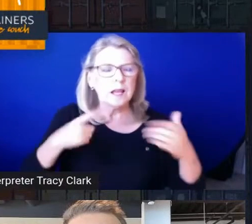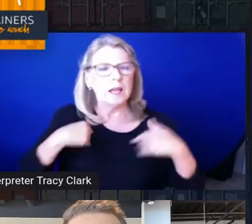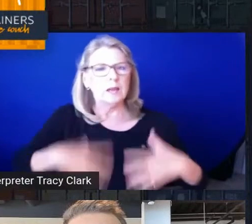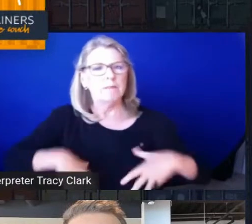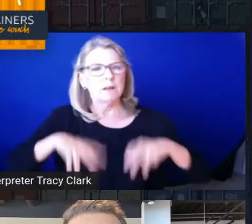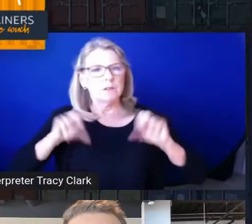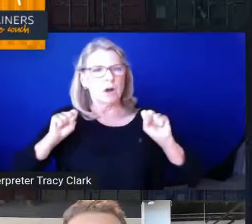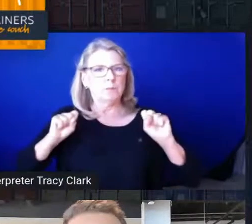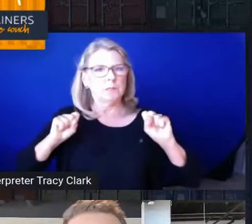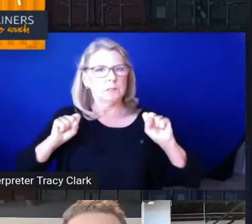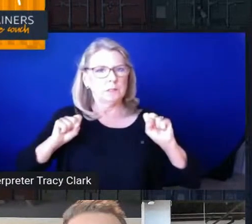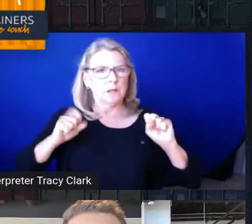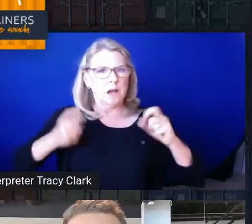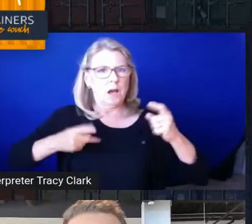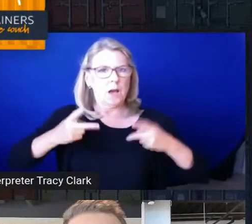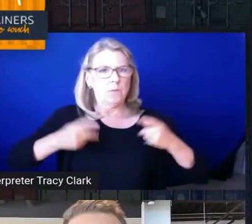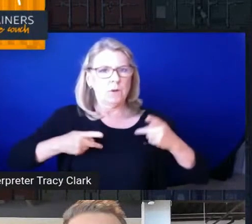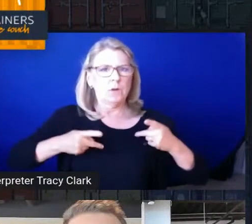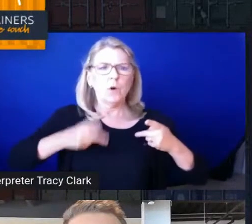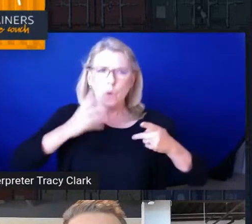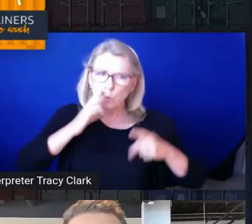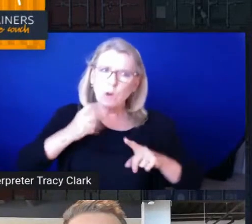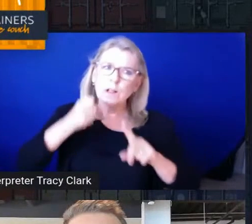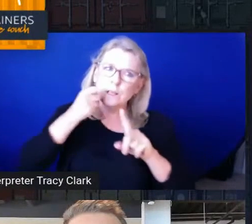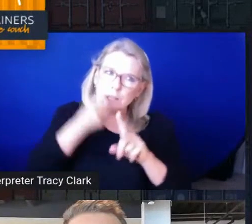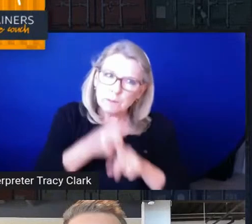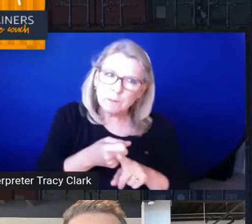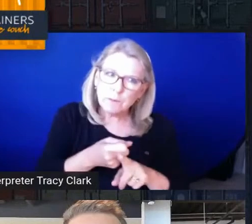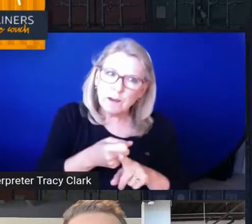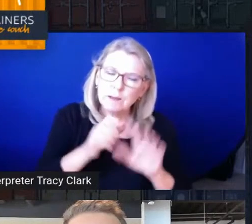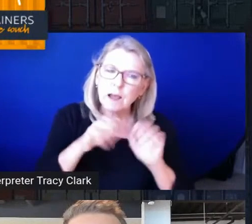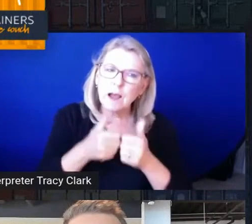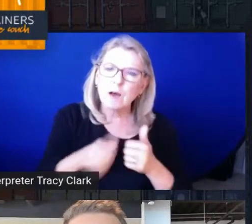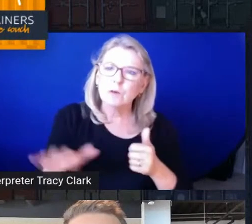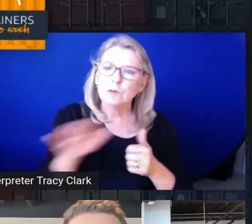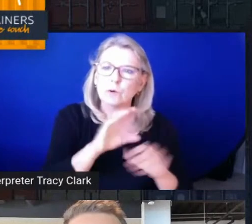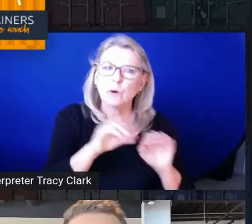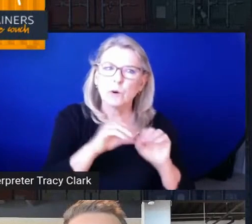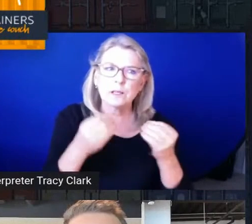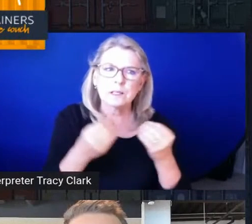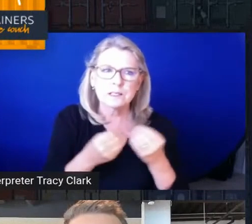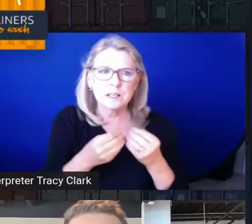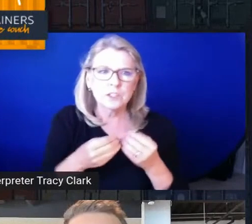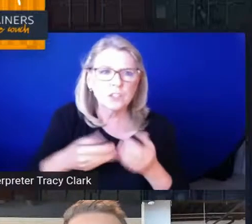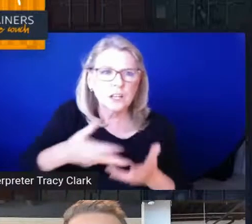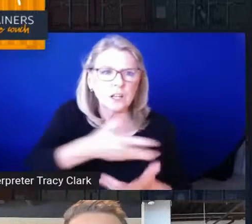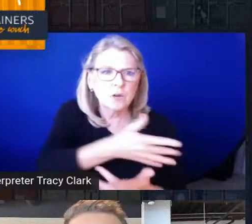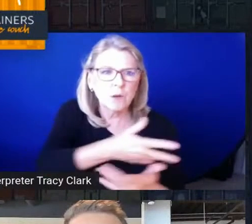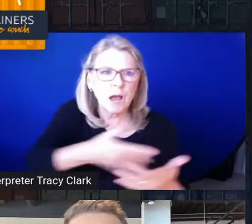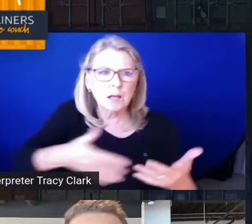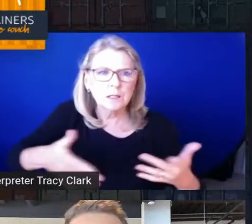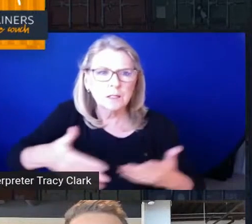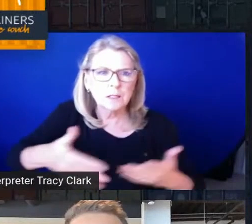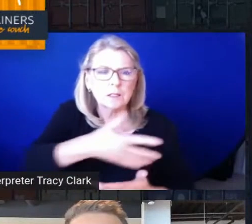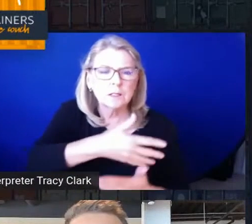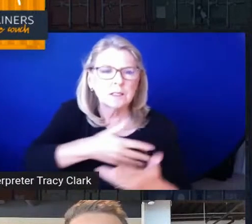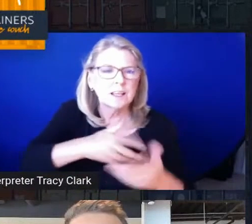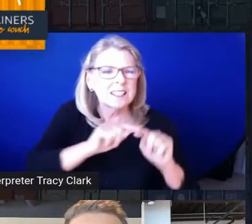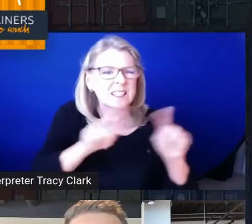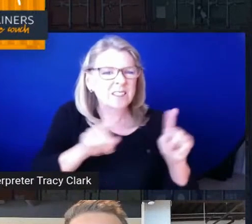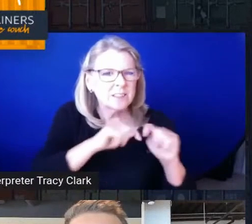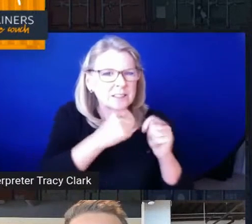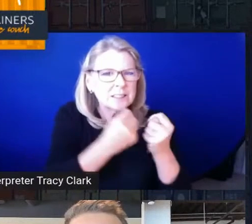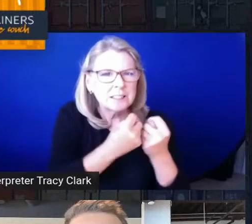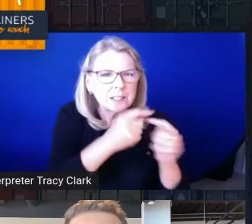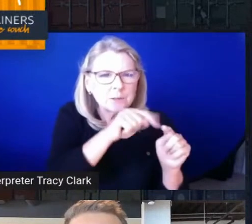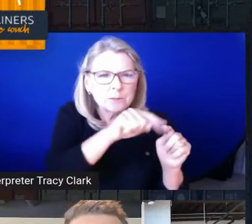have impacts into how your organization interacts and how your different teams work together, right? And what type of technology you're going to have